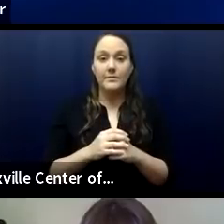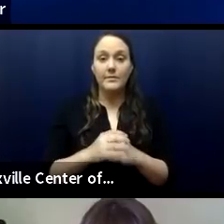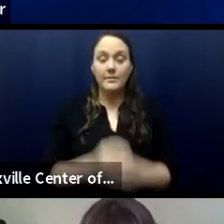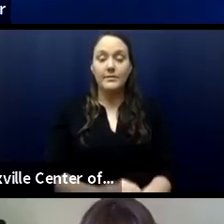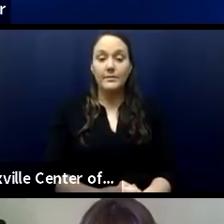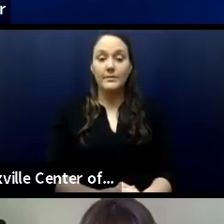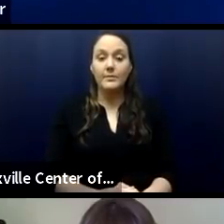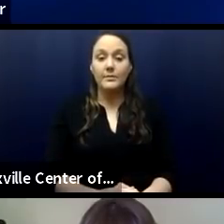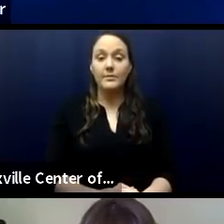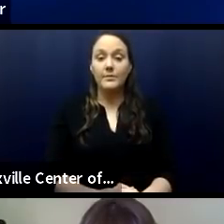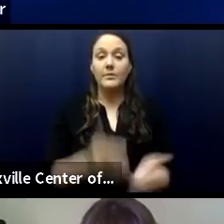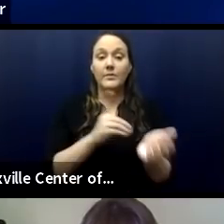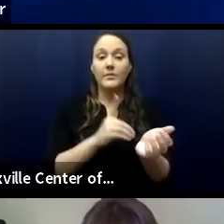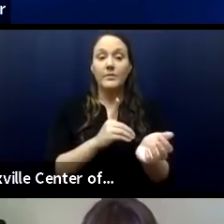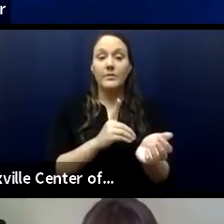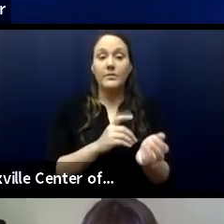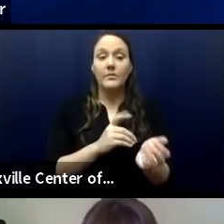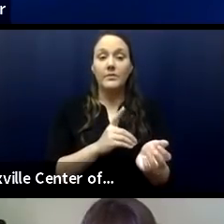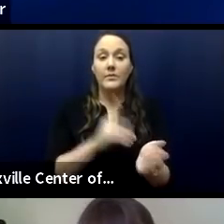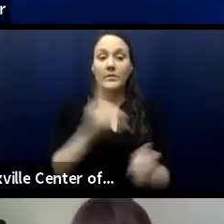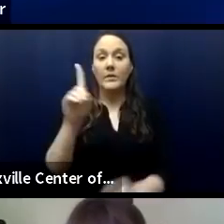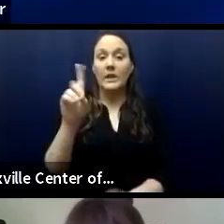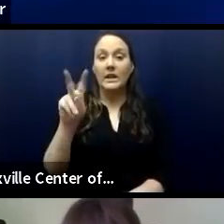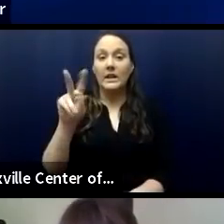And Dr. David Sanders.